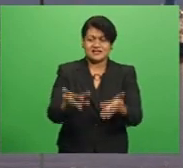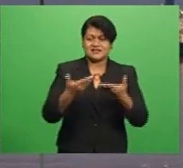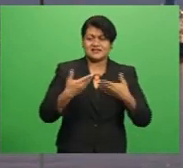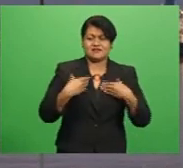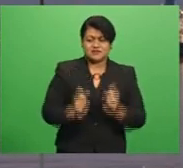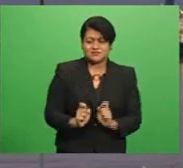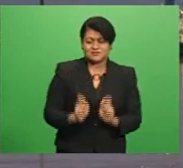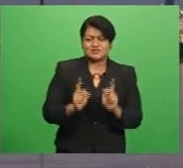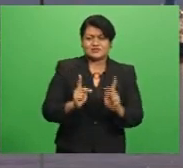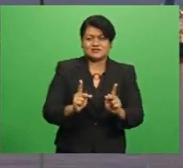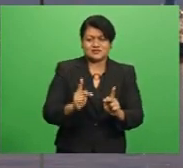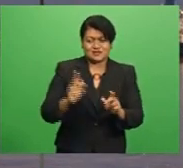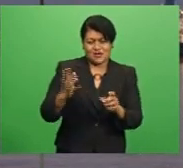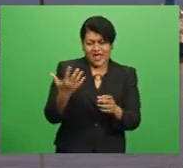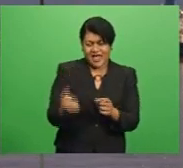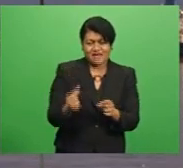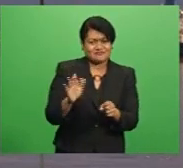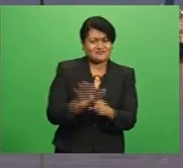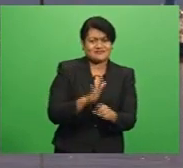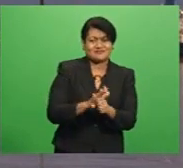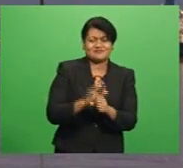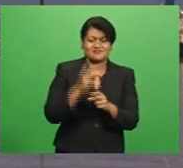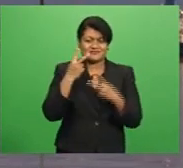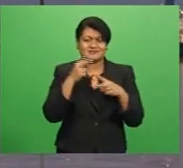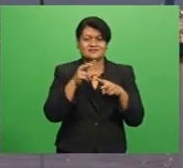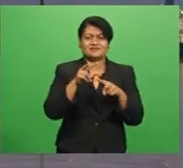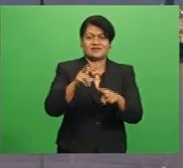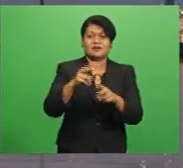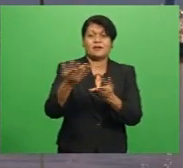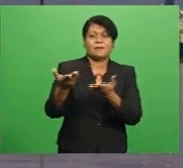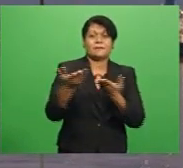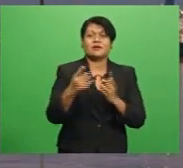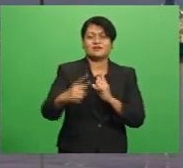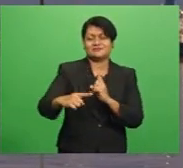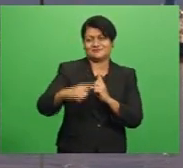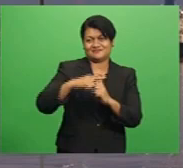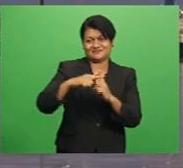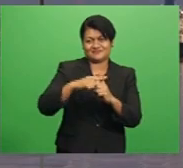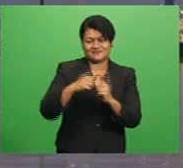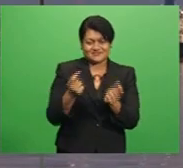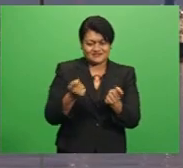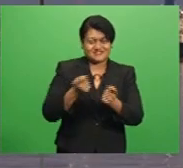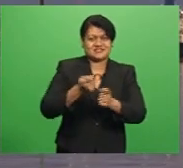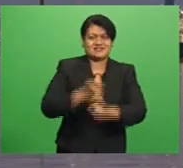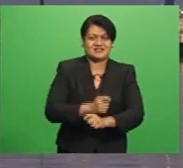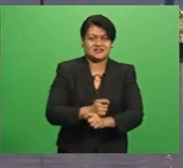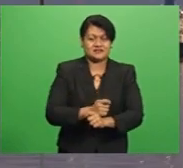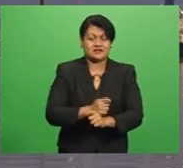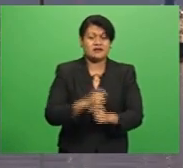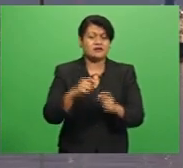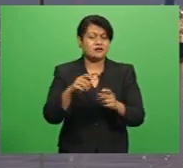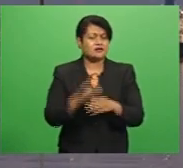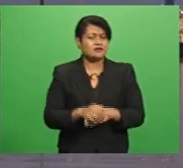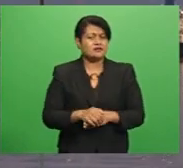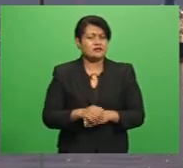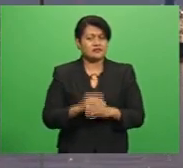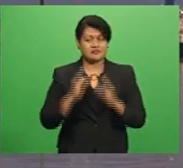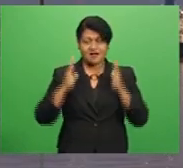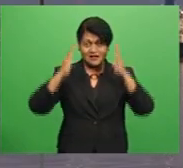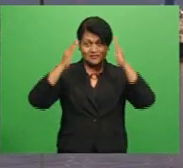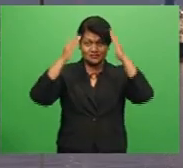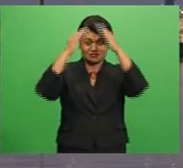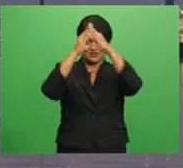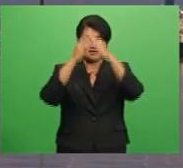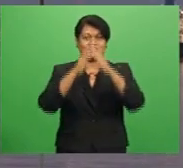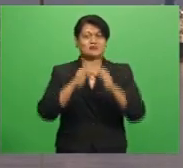a vision that will bring about positive change. These are the words of Archbishop Peter Loy-Chong in his New Year's message. Archbishop Loy-Chong